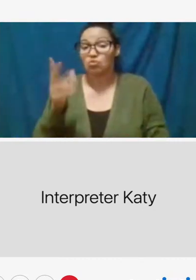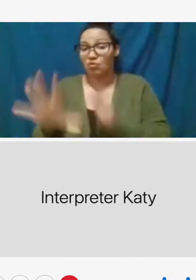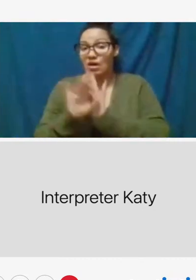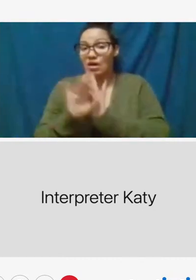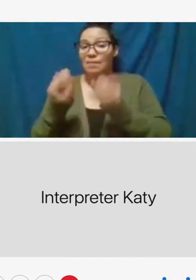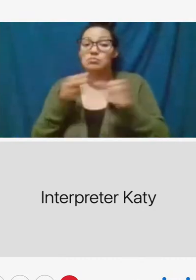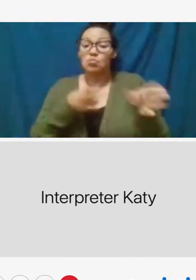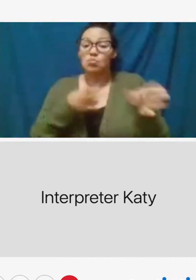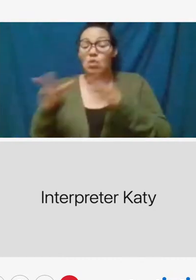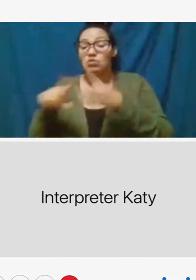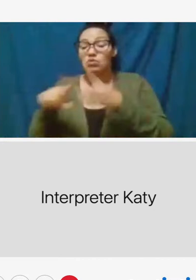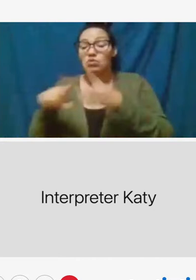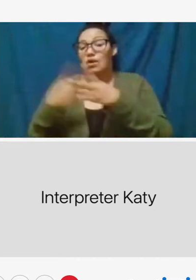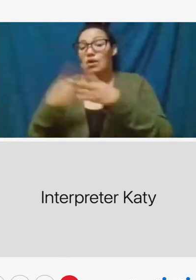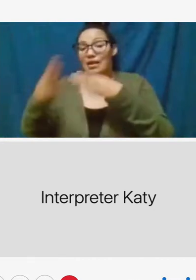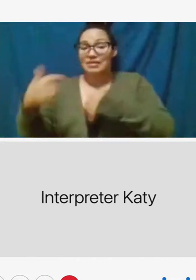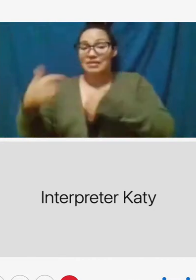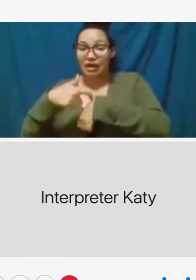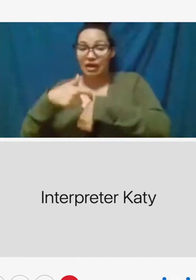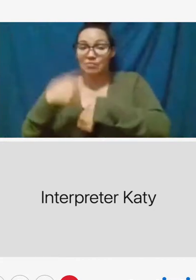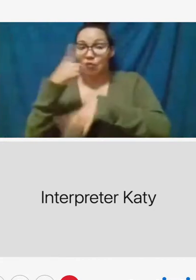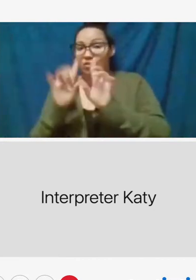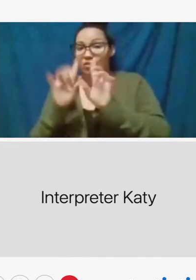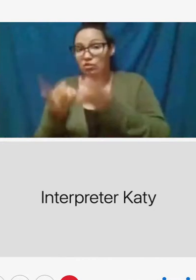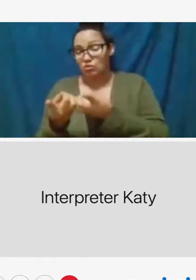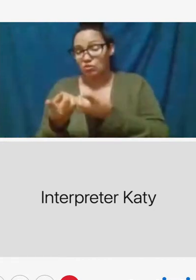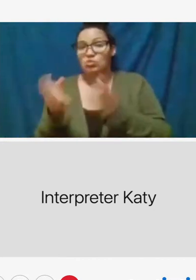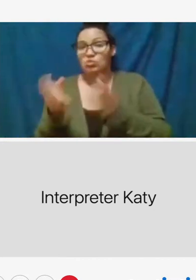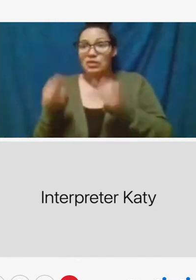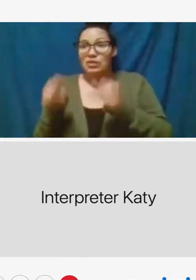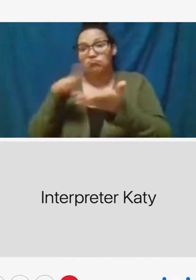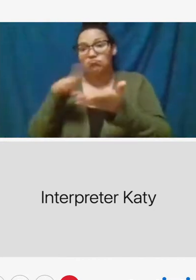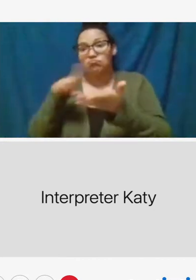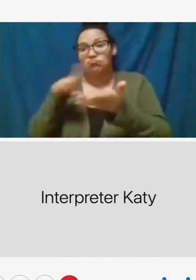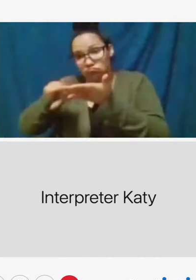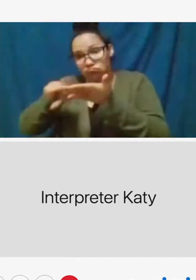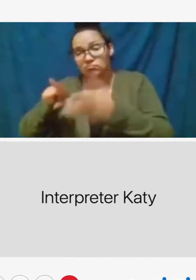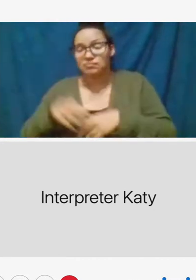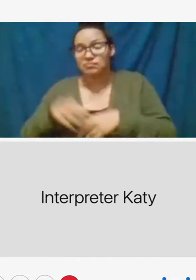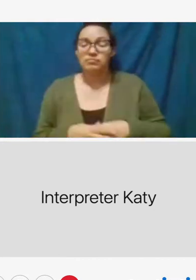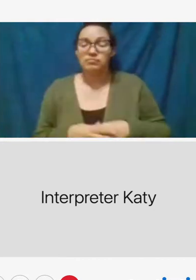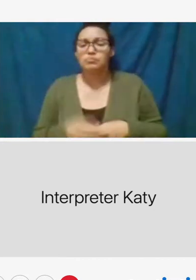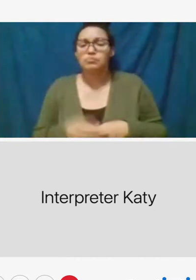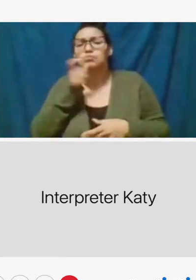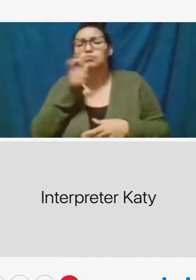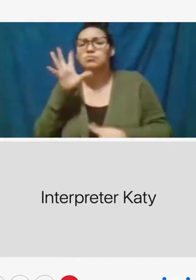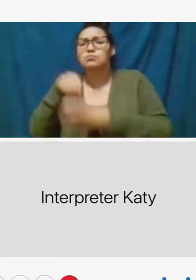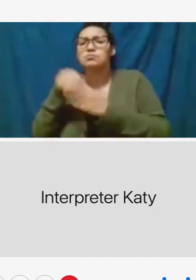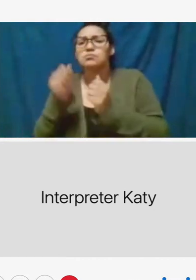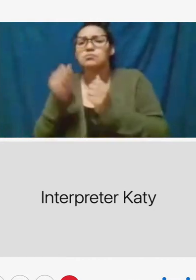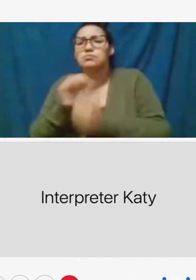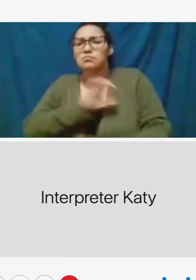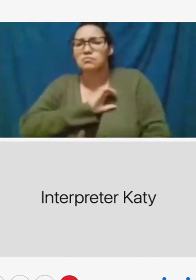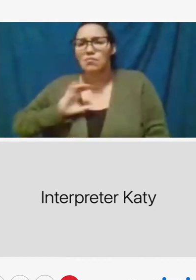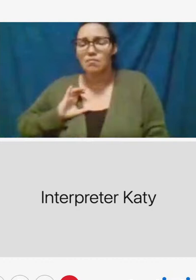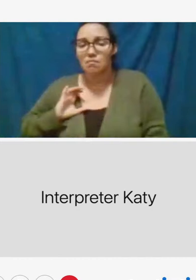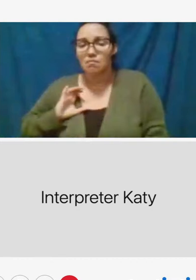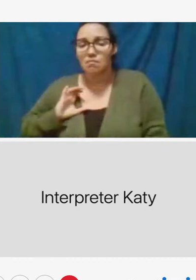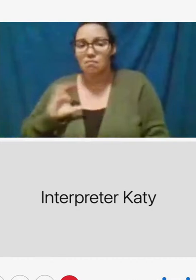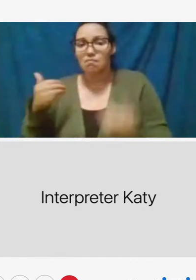at next slide please so who's part of this committee we have over 90 members of this